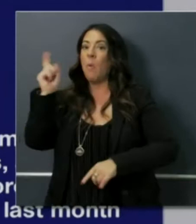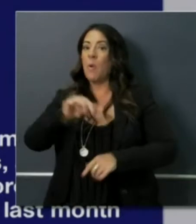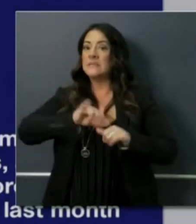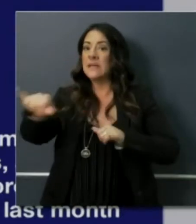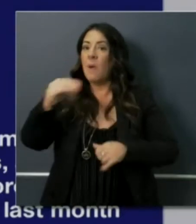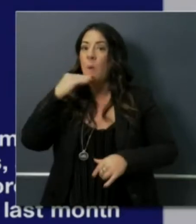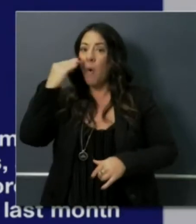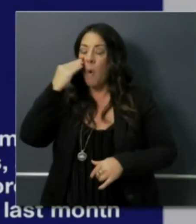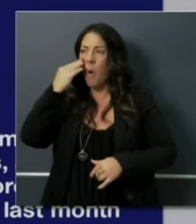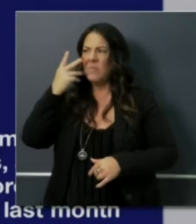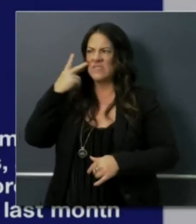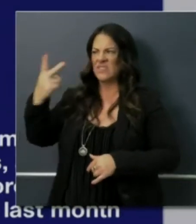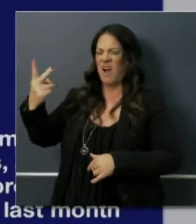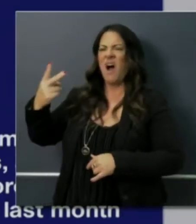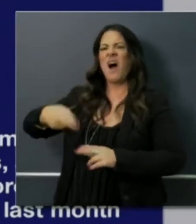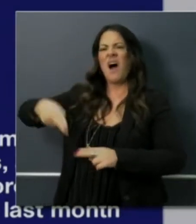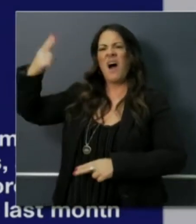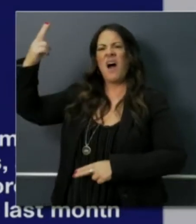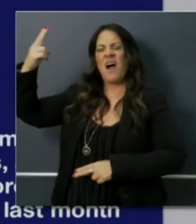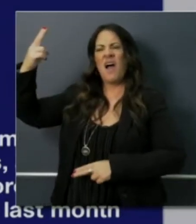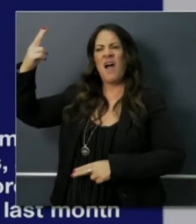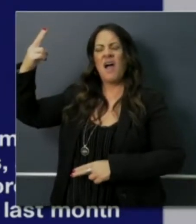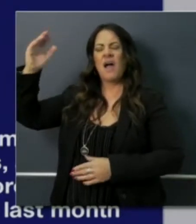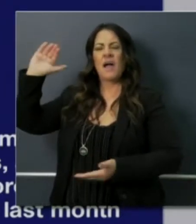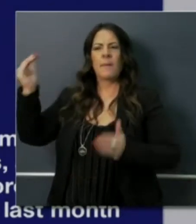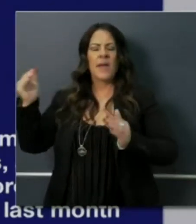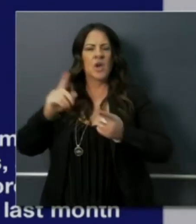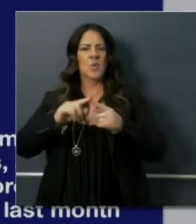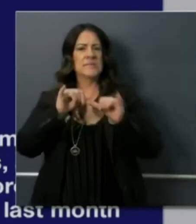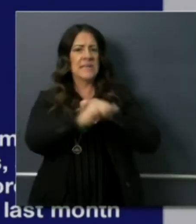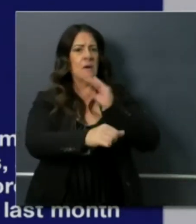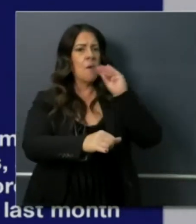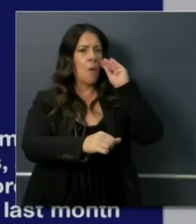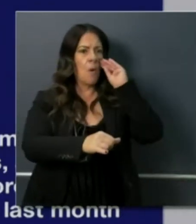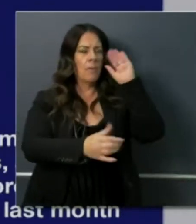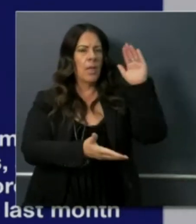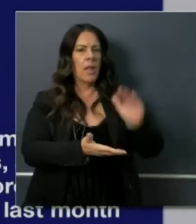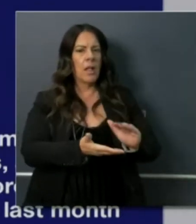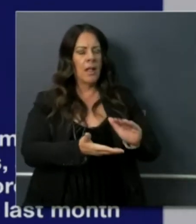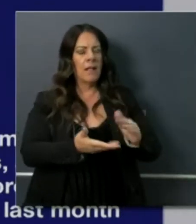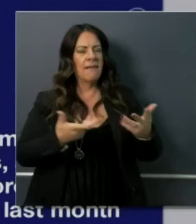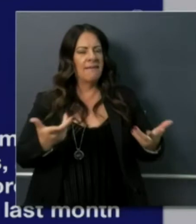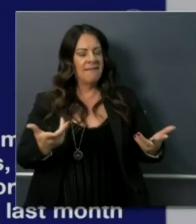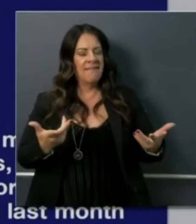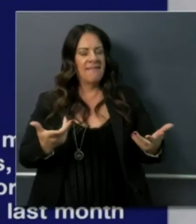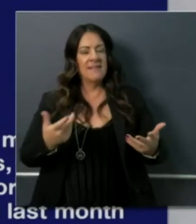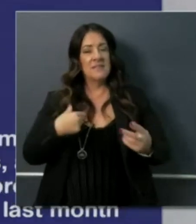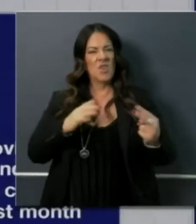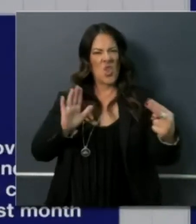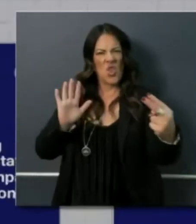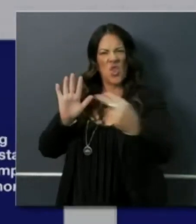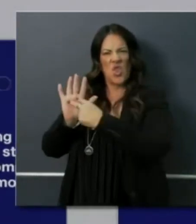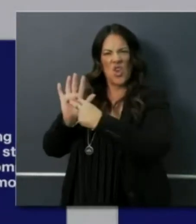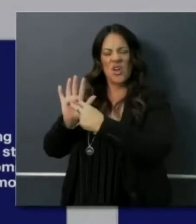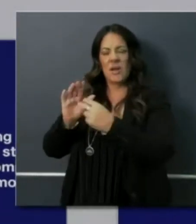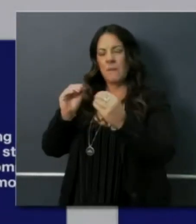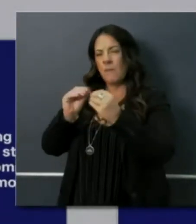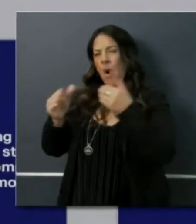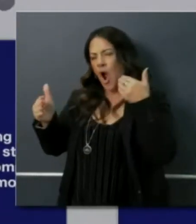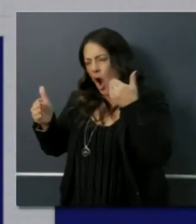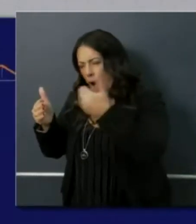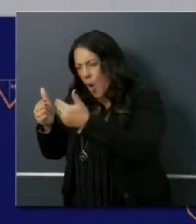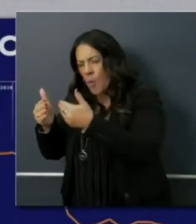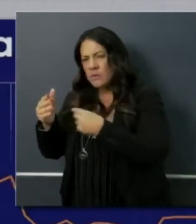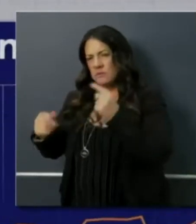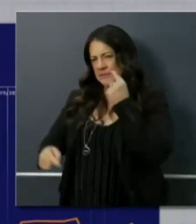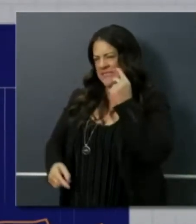we knew people were moving around their day as they normally did. And so if we zoom in on some of this, and